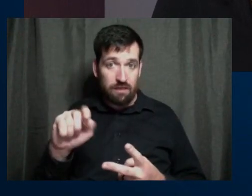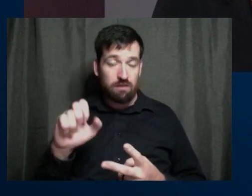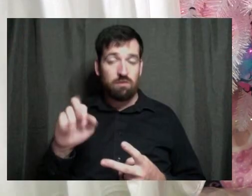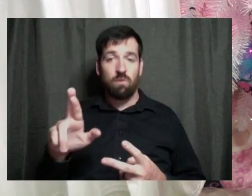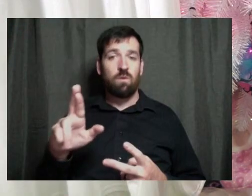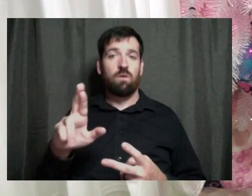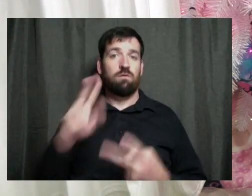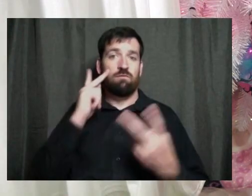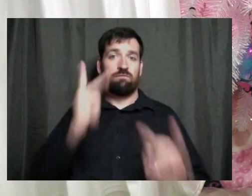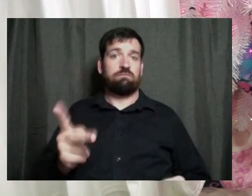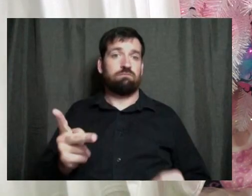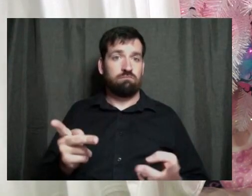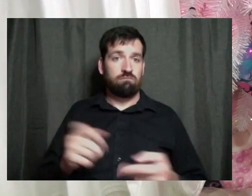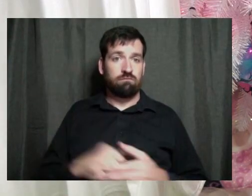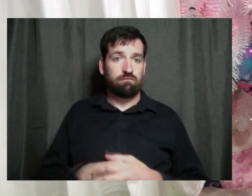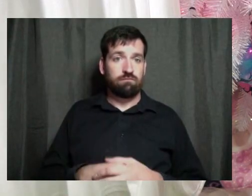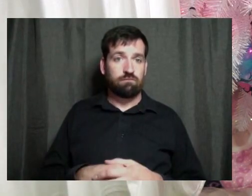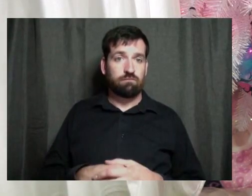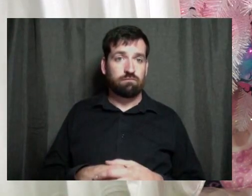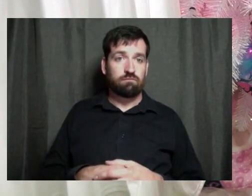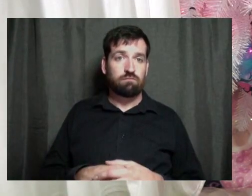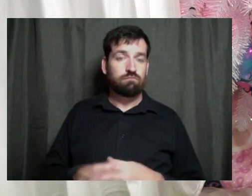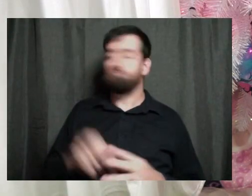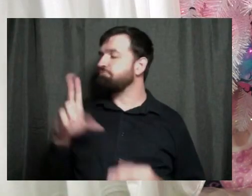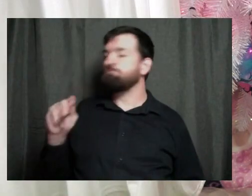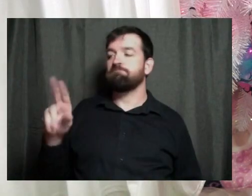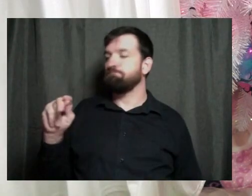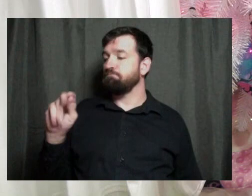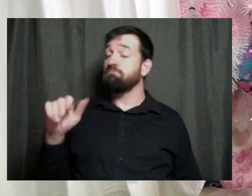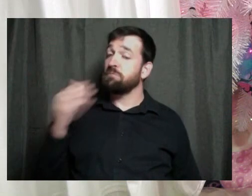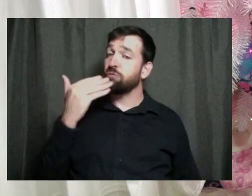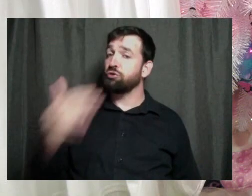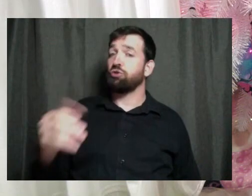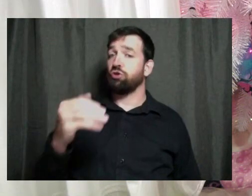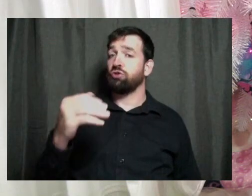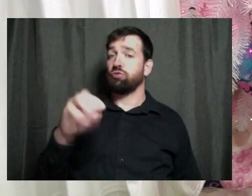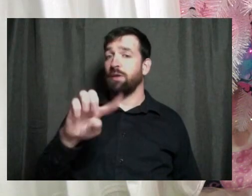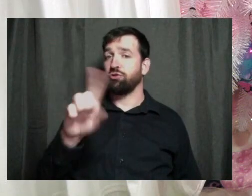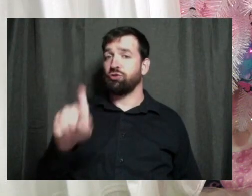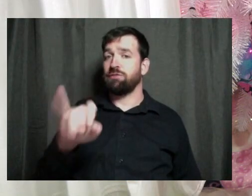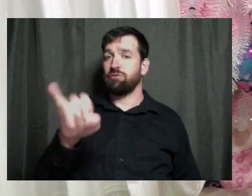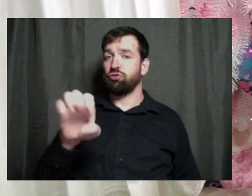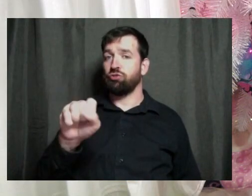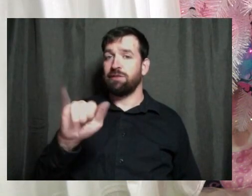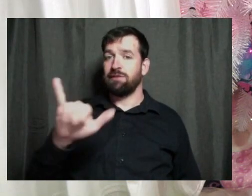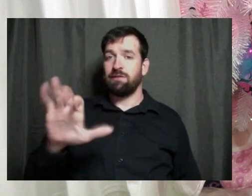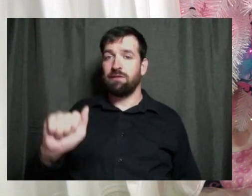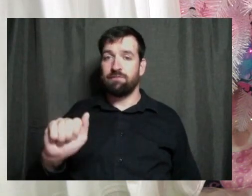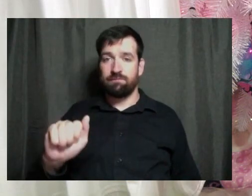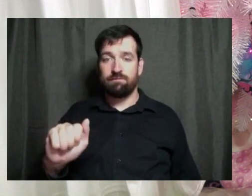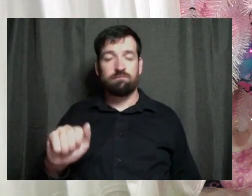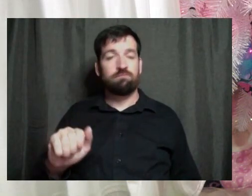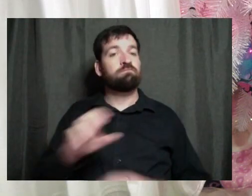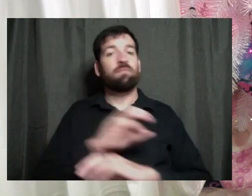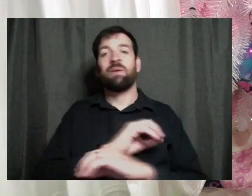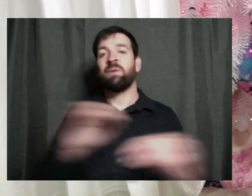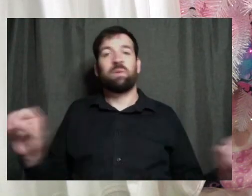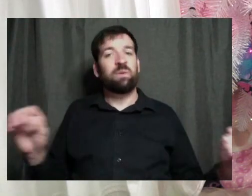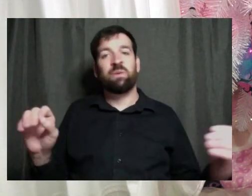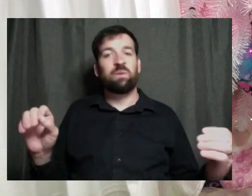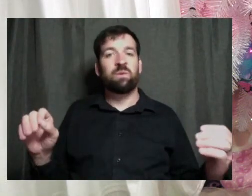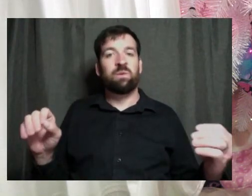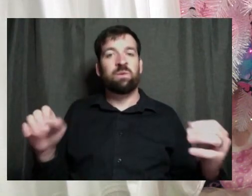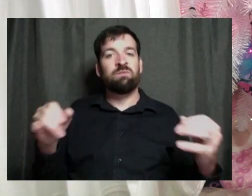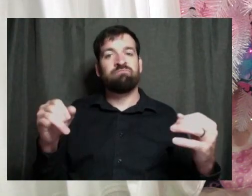seen? No, that's a great question, Jessica. There are no boundaries here at Missy's